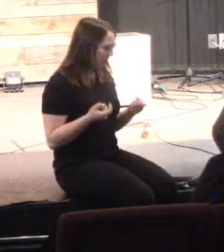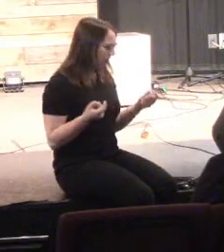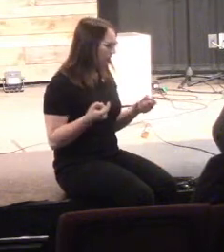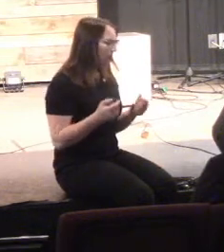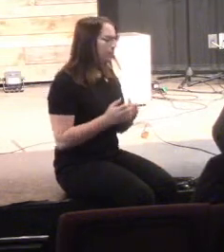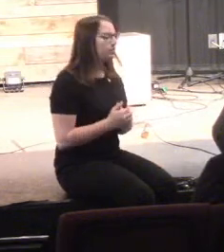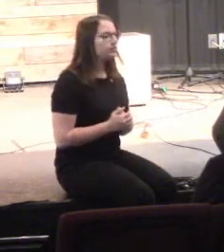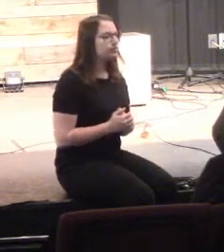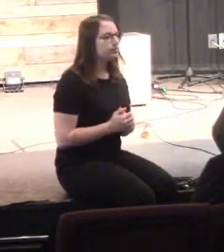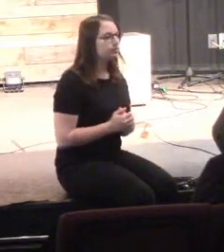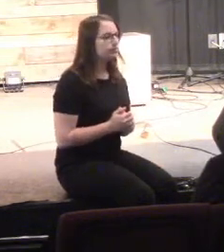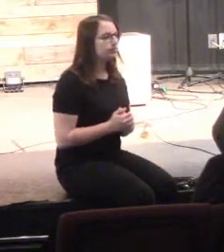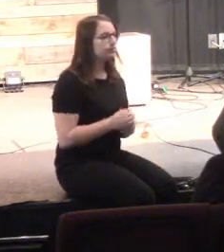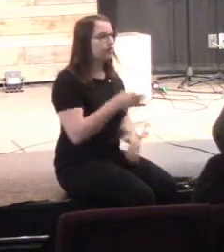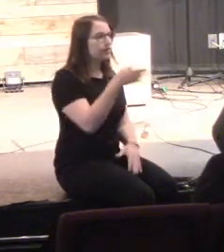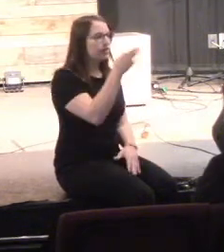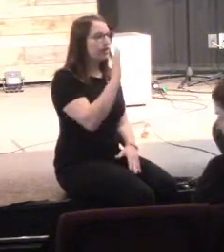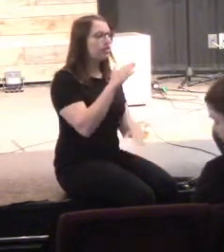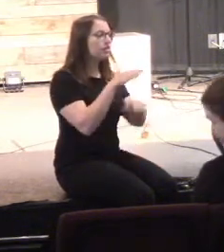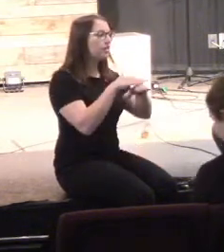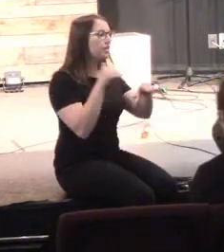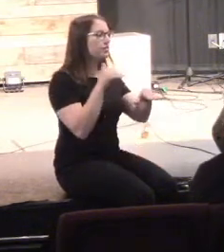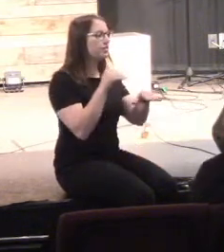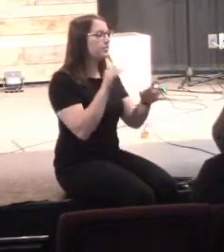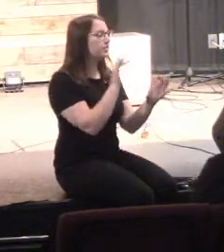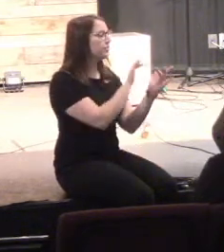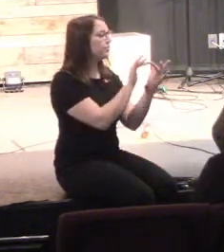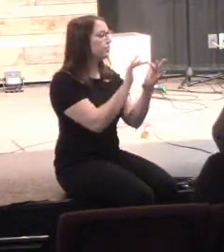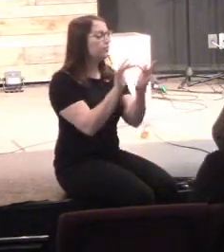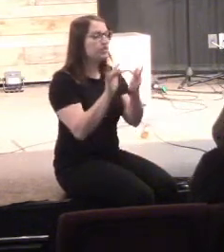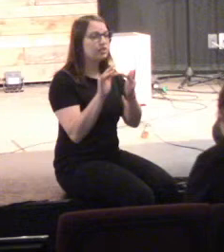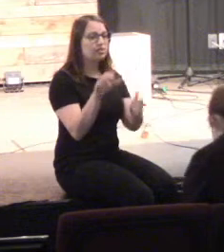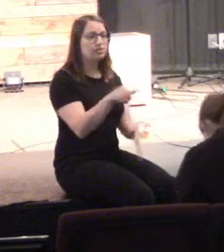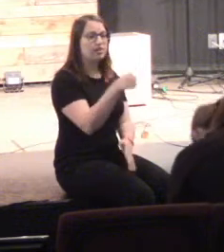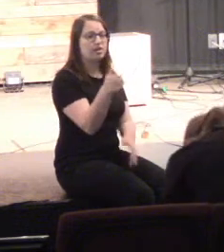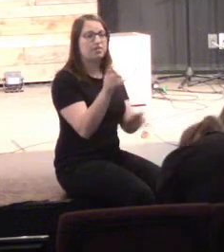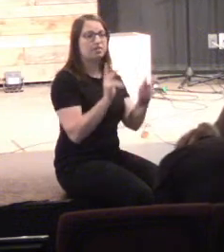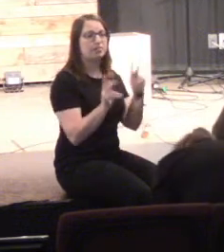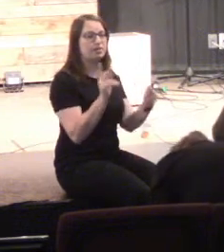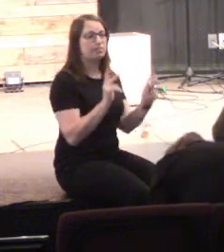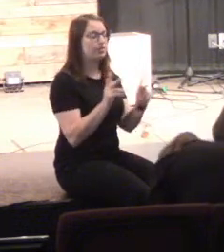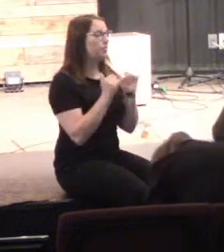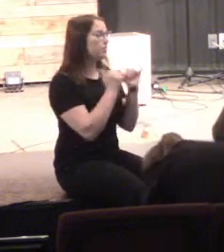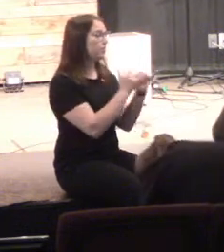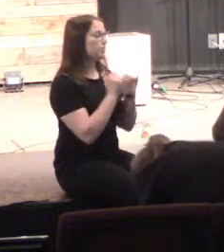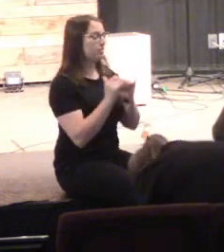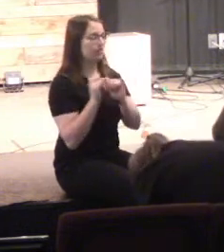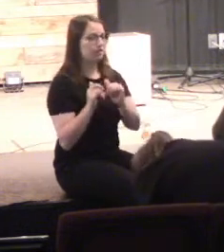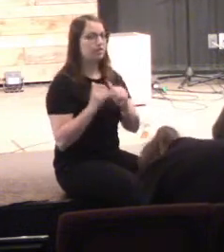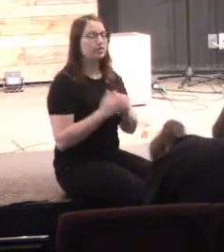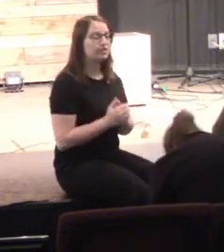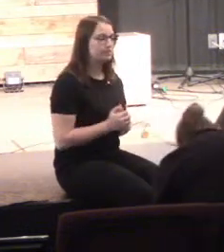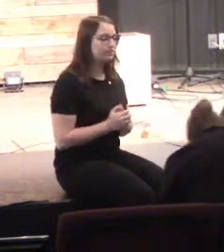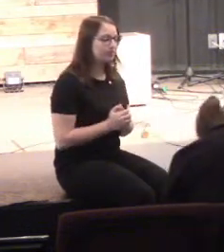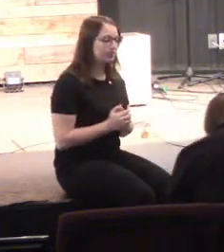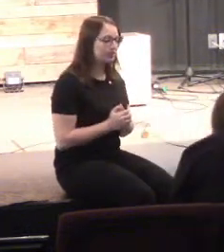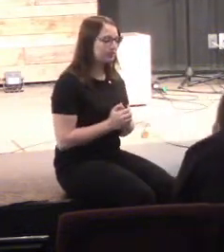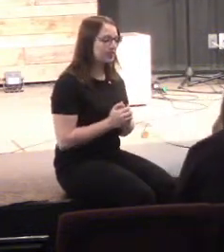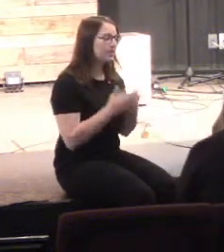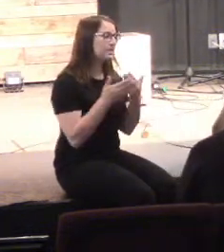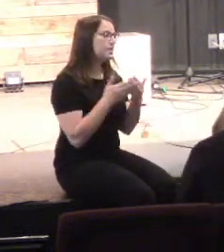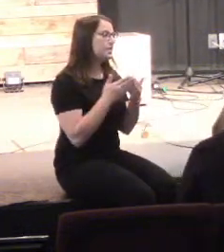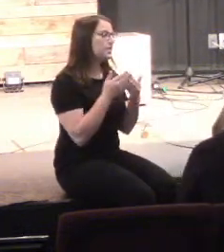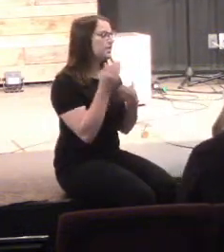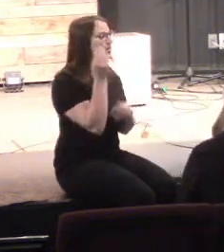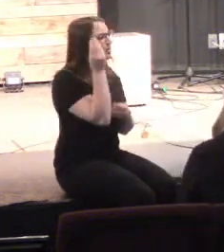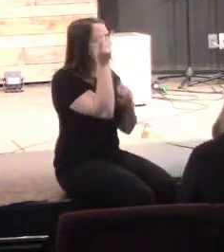And that God calls us to reach out to others who are like us And yet we're it's easy to think of ourselves